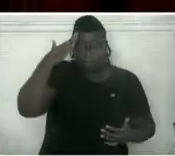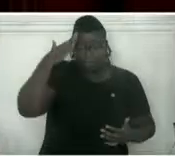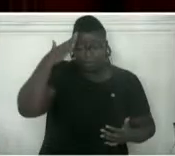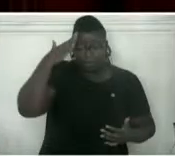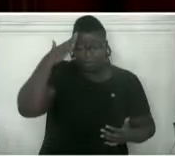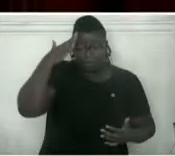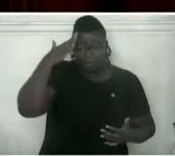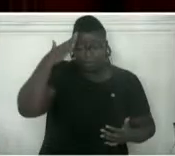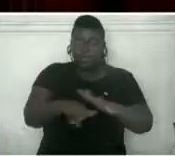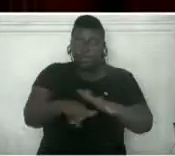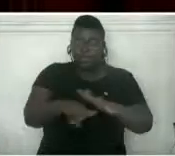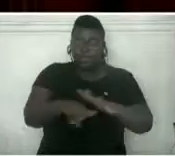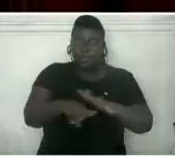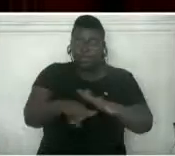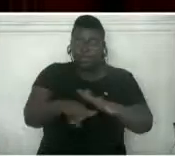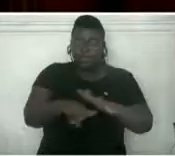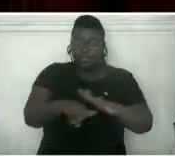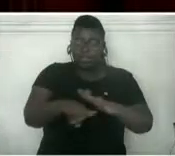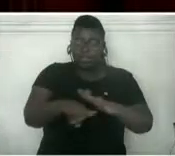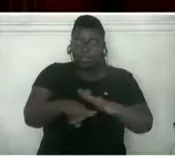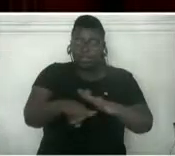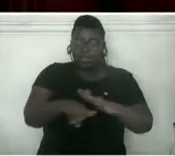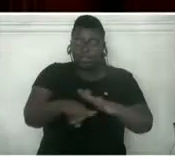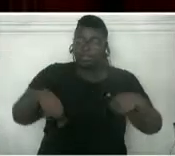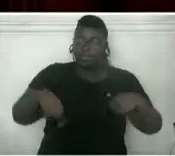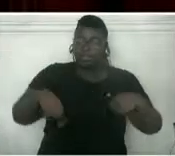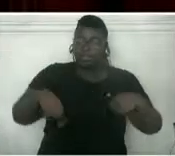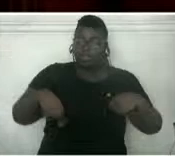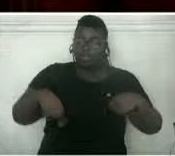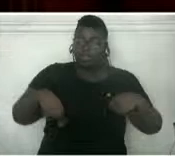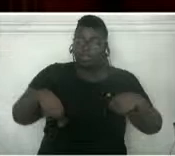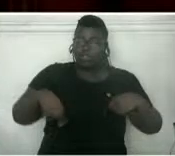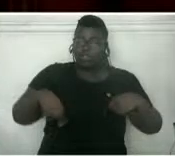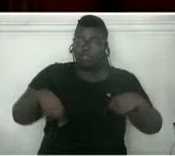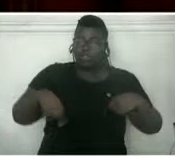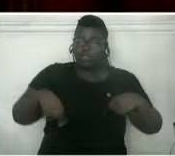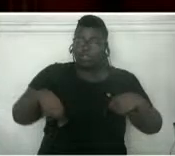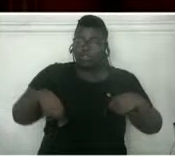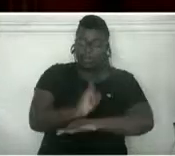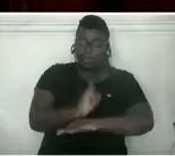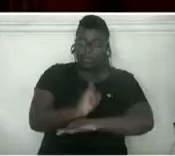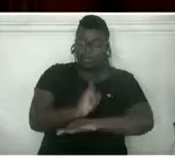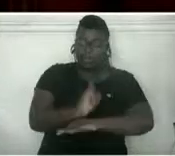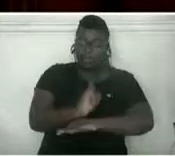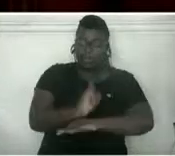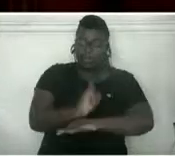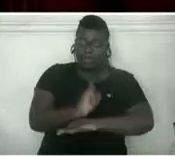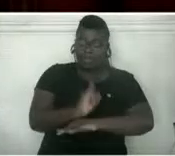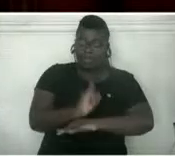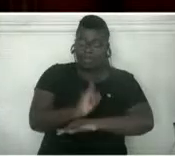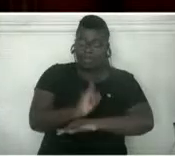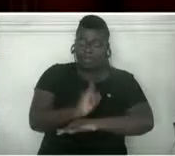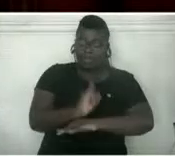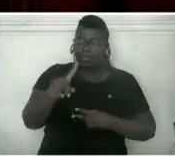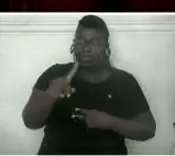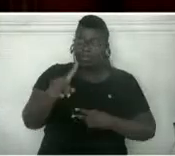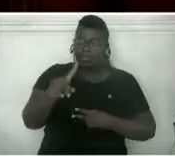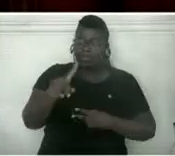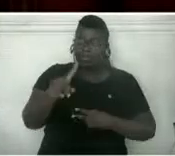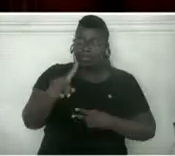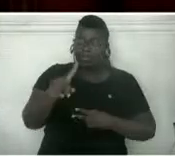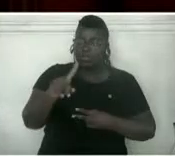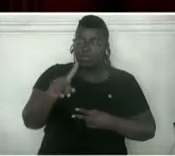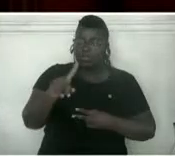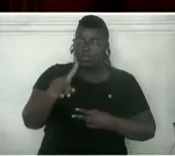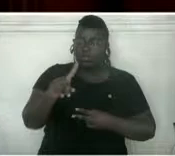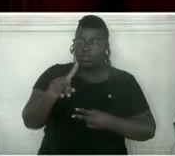regional services to our communities in Inanda, Ntuzuma, and Kwamashu, as well as